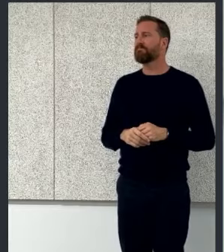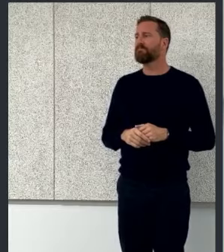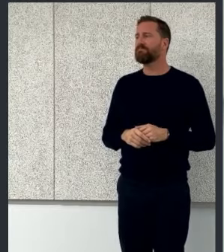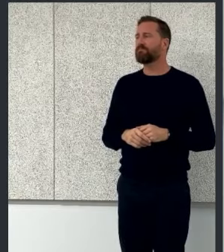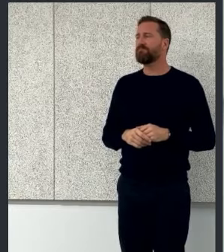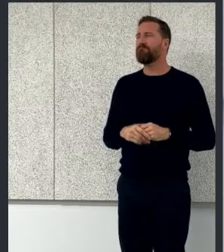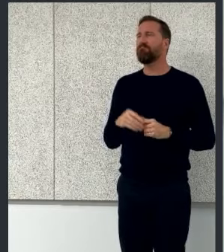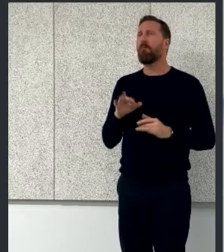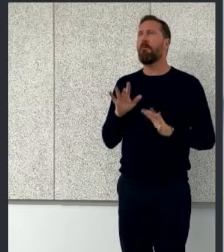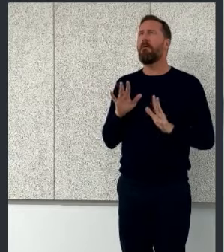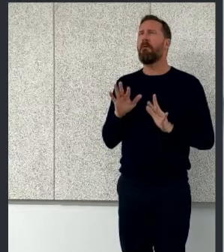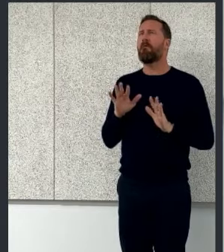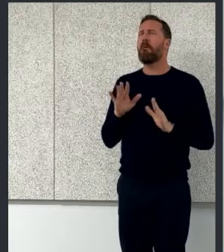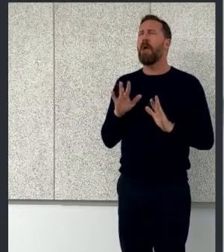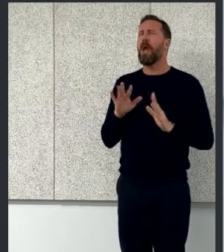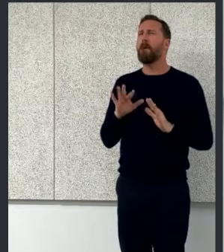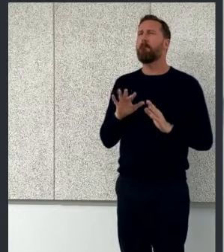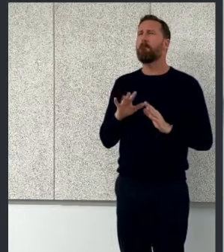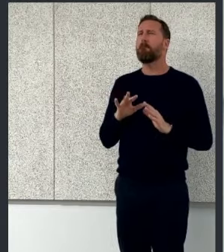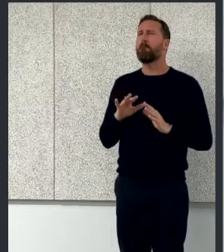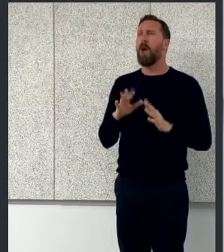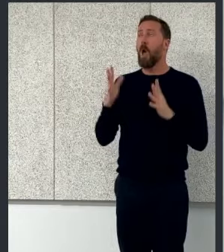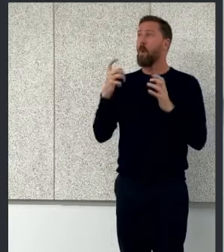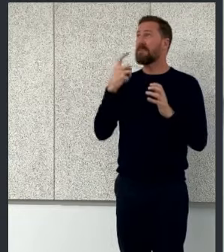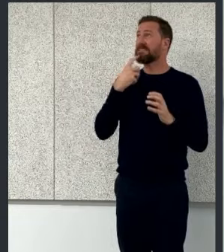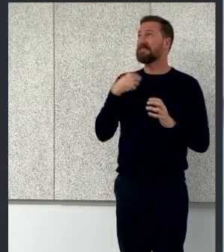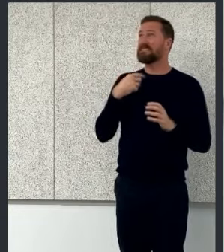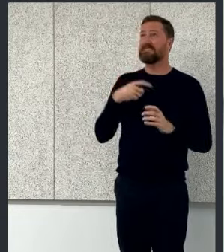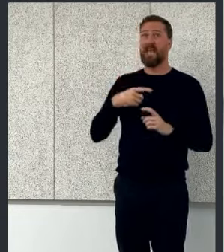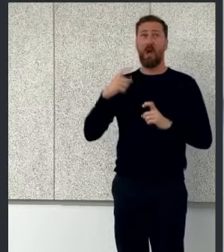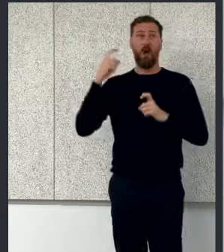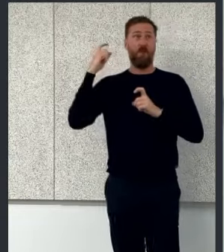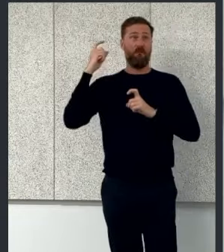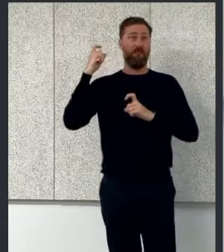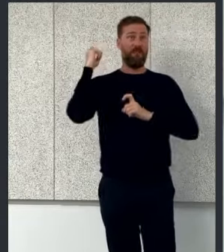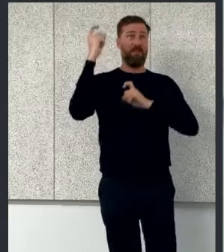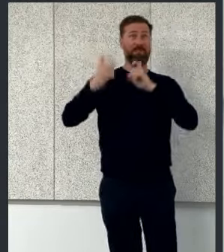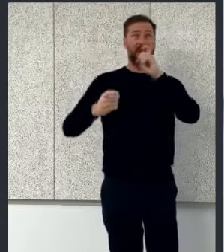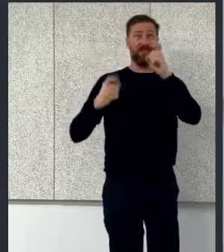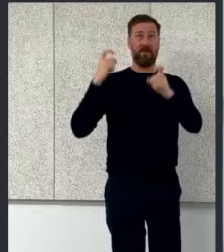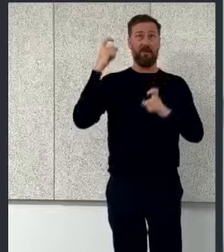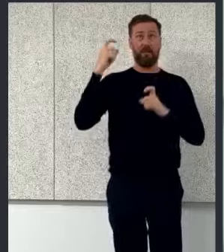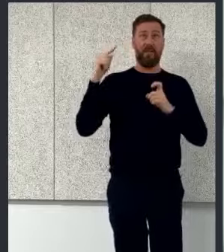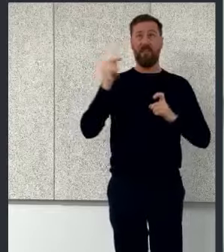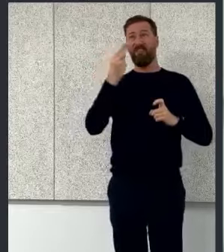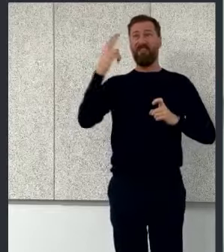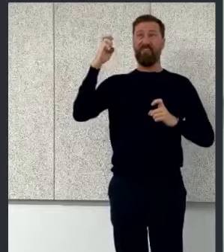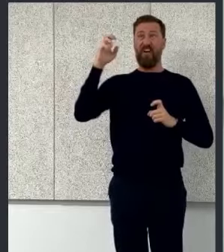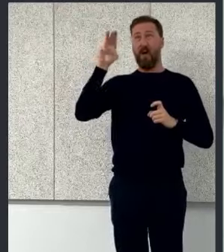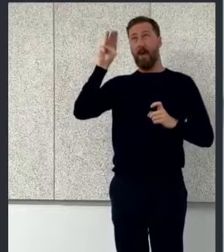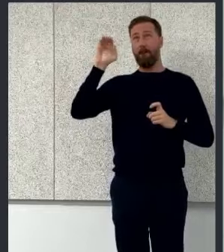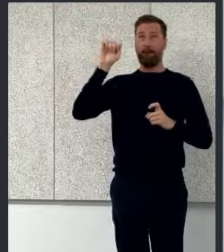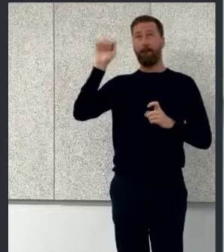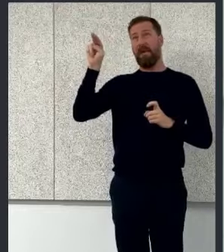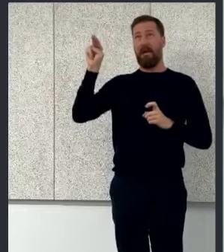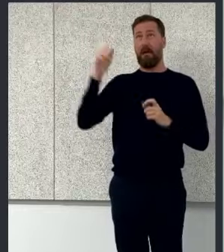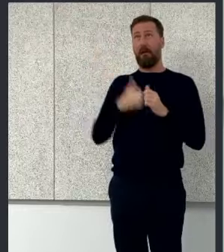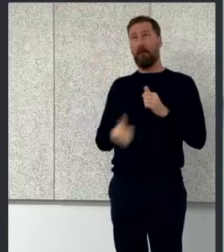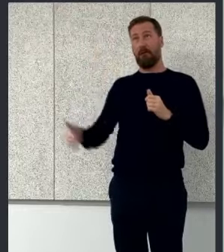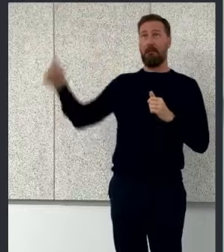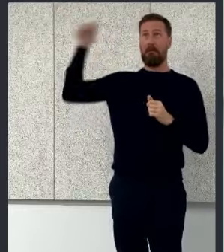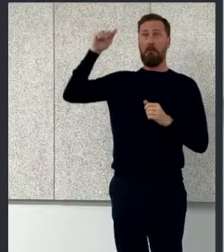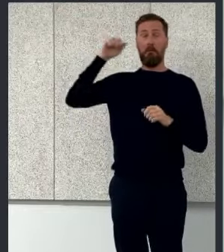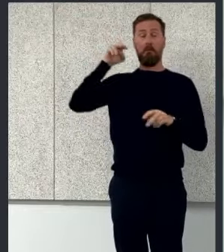I want to say like, philanthropy is not the man, but also, you know, but also like there are all of these like structures